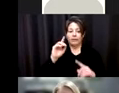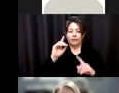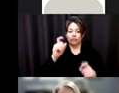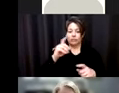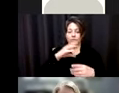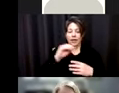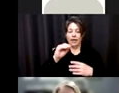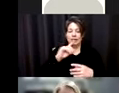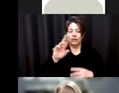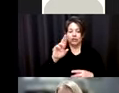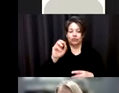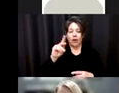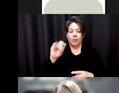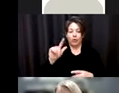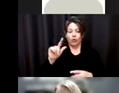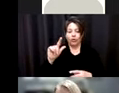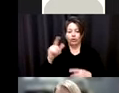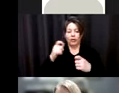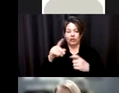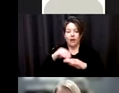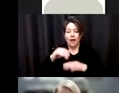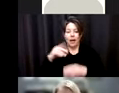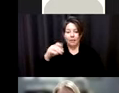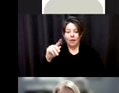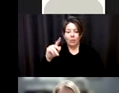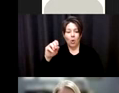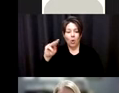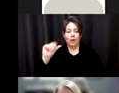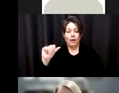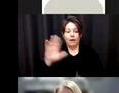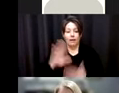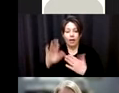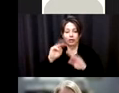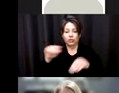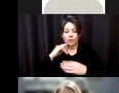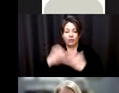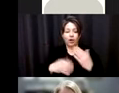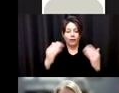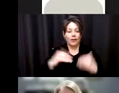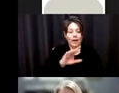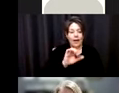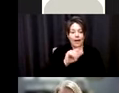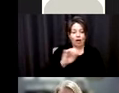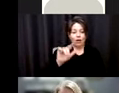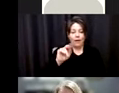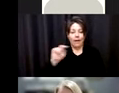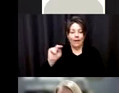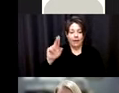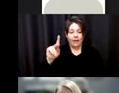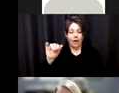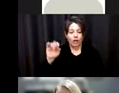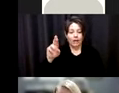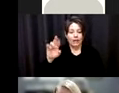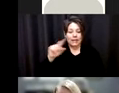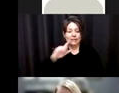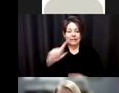Rempel Director Emerita at Pomona College Museum of Art, Carol Ann Clonarides, an independent curator of contemporary